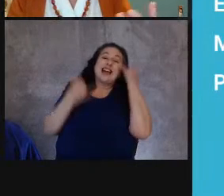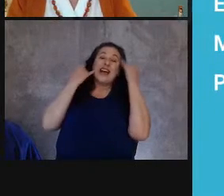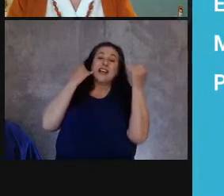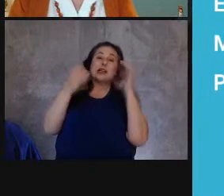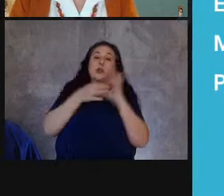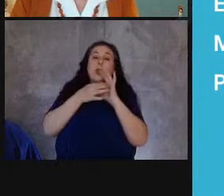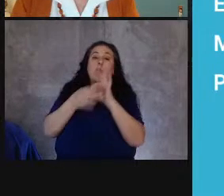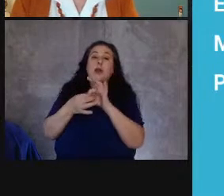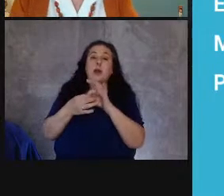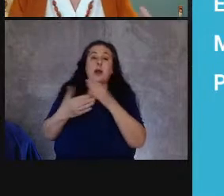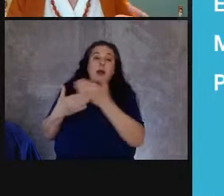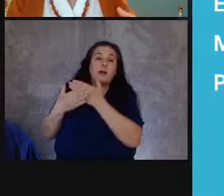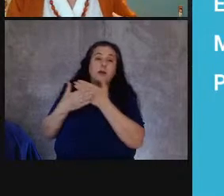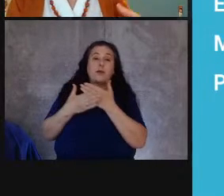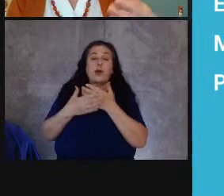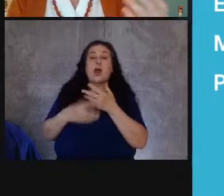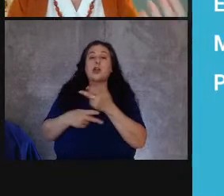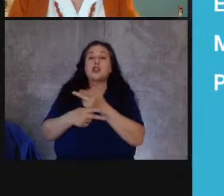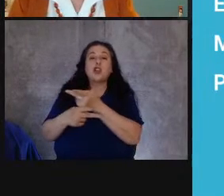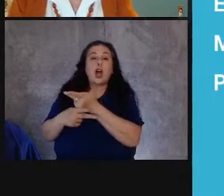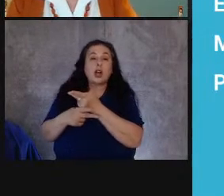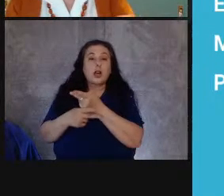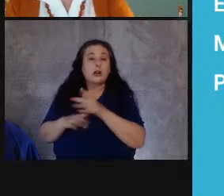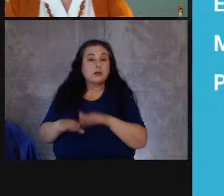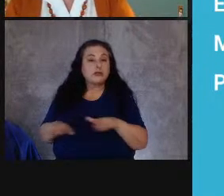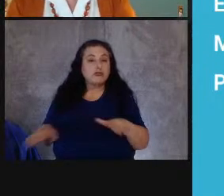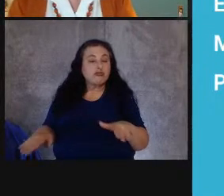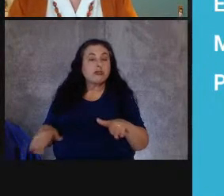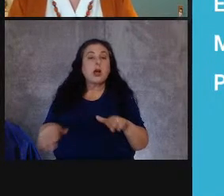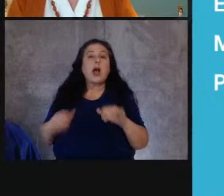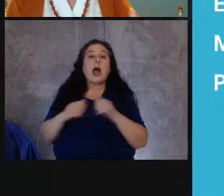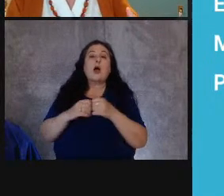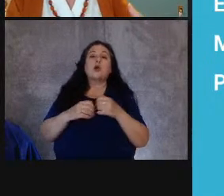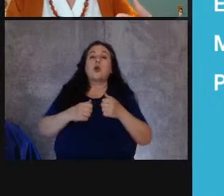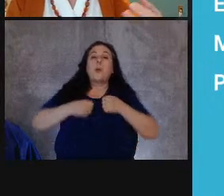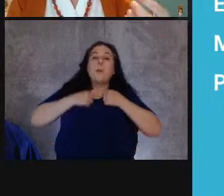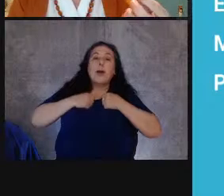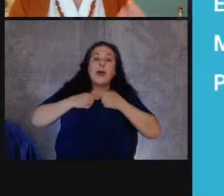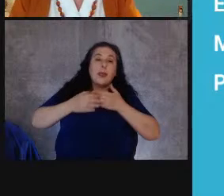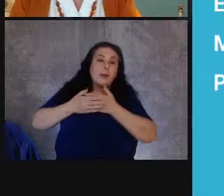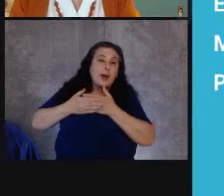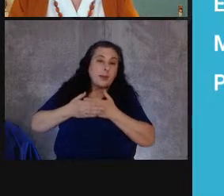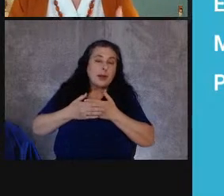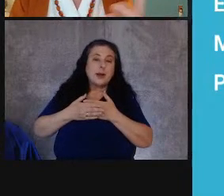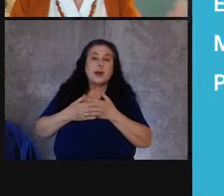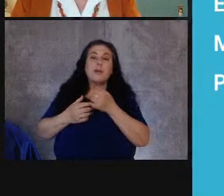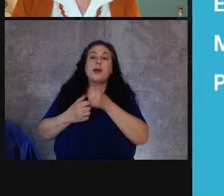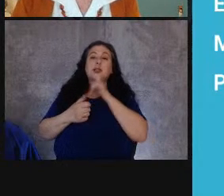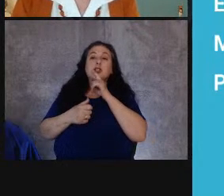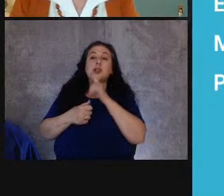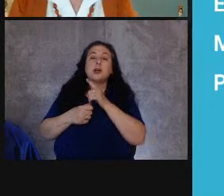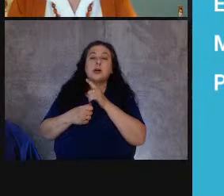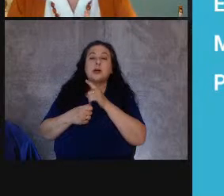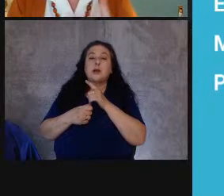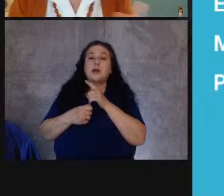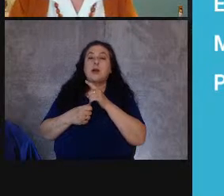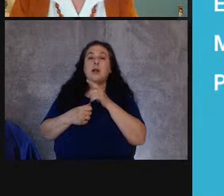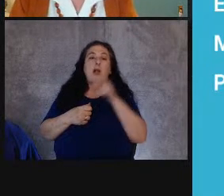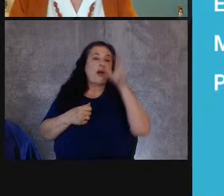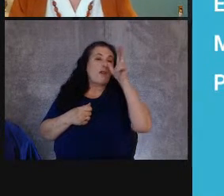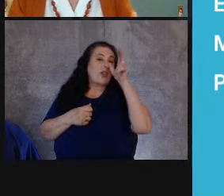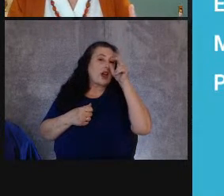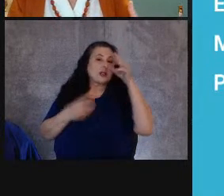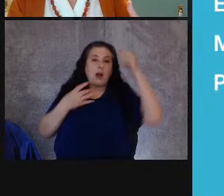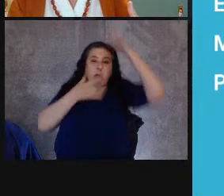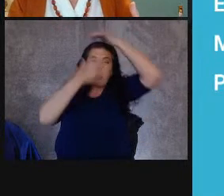about infant and childcare, about how to bathe a baby, about making sure that flies aren't